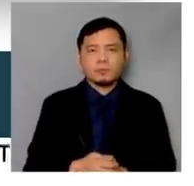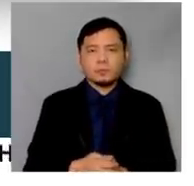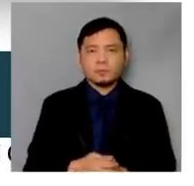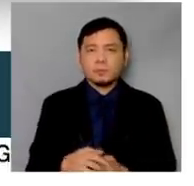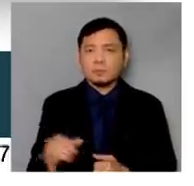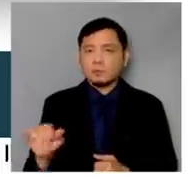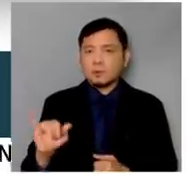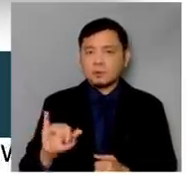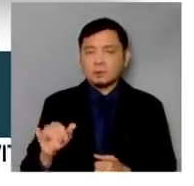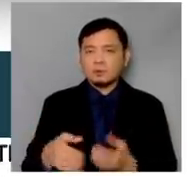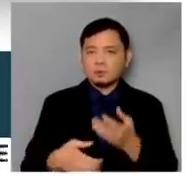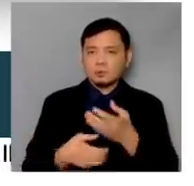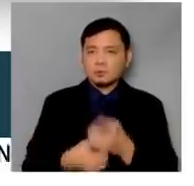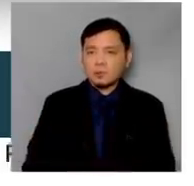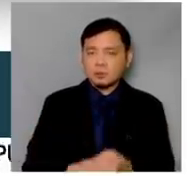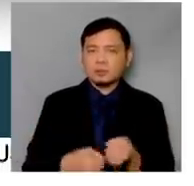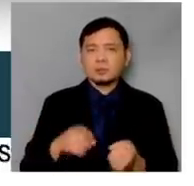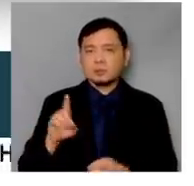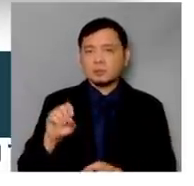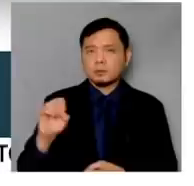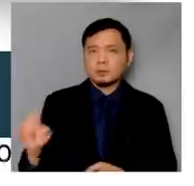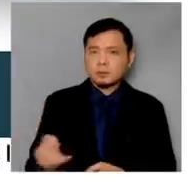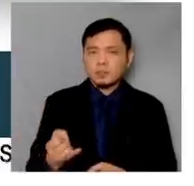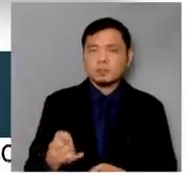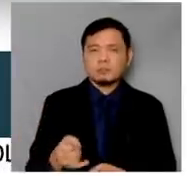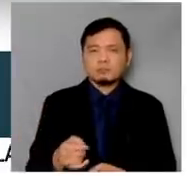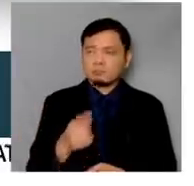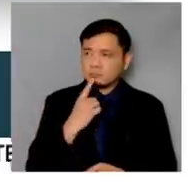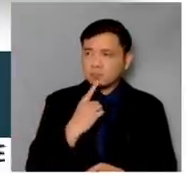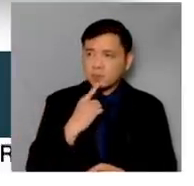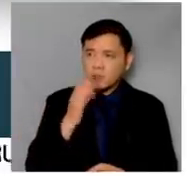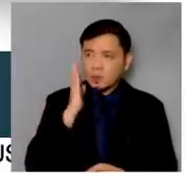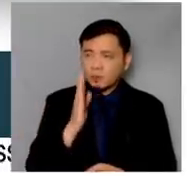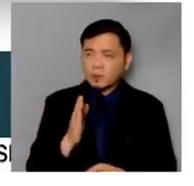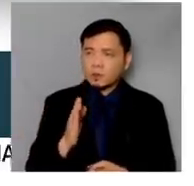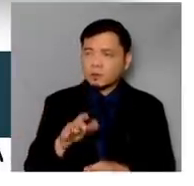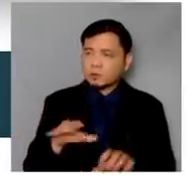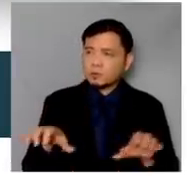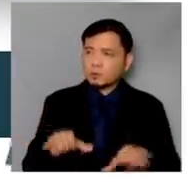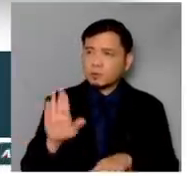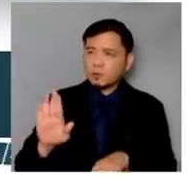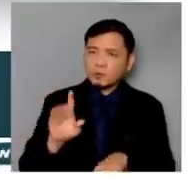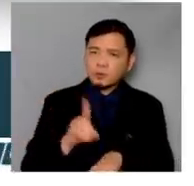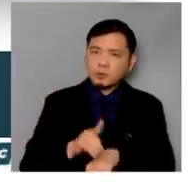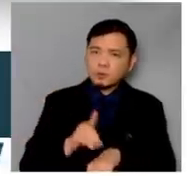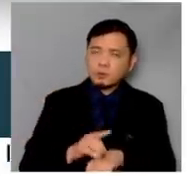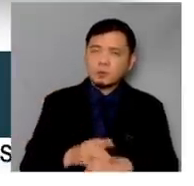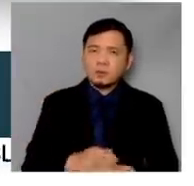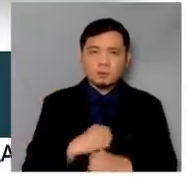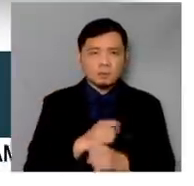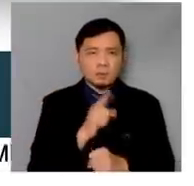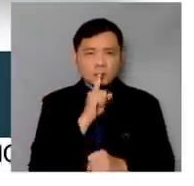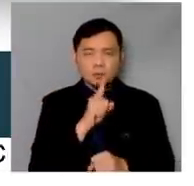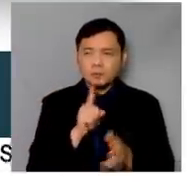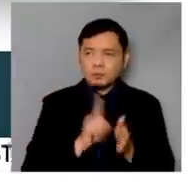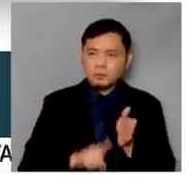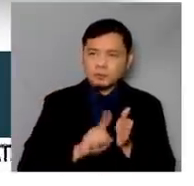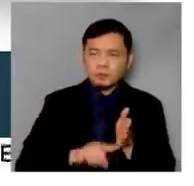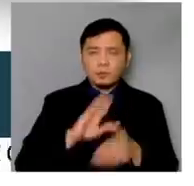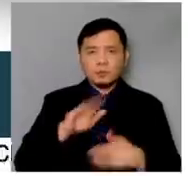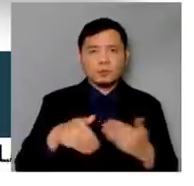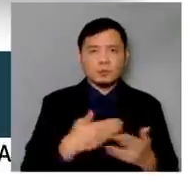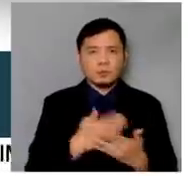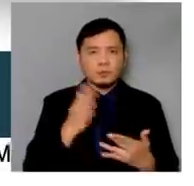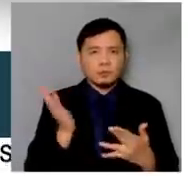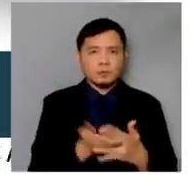and the National Prosecution Service will perform their mandates in investigating and prosecuting the charges against de Lima. As